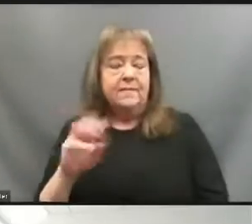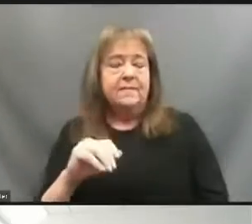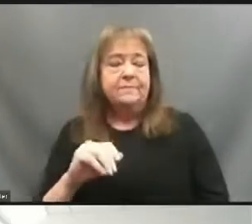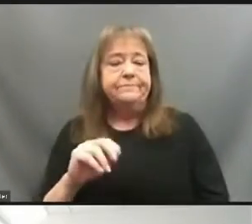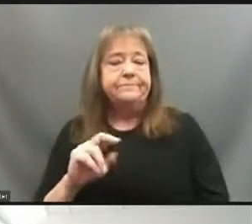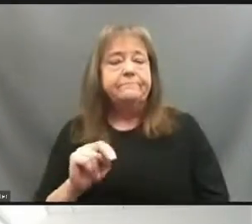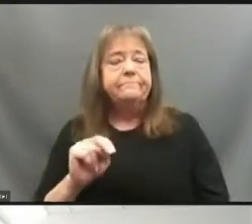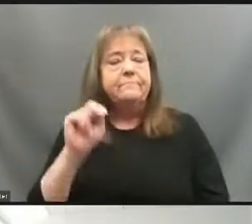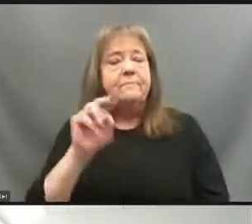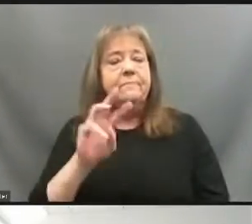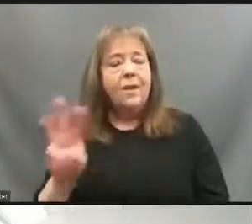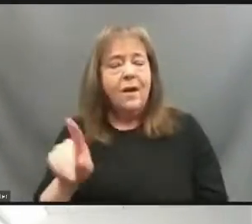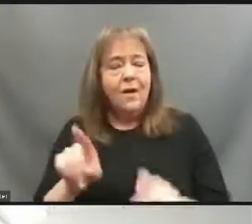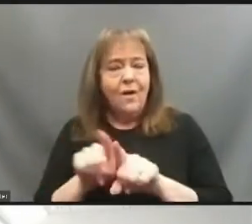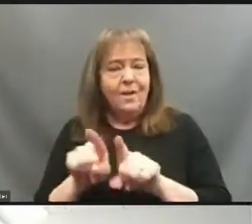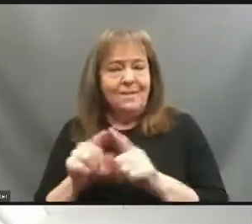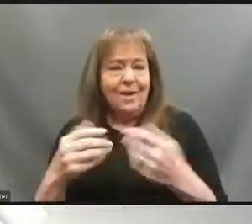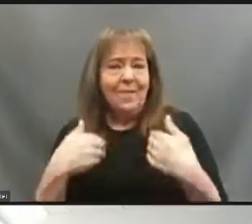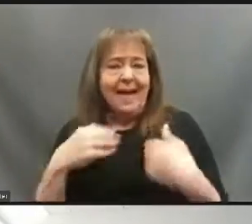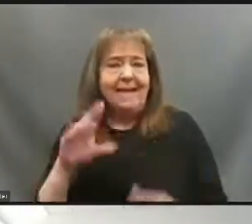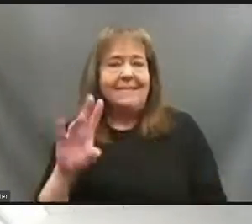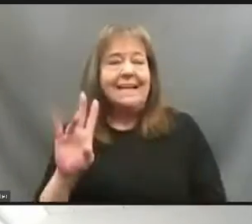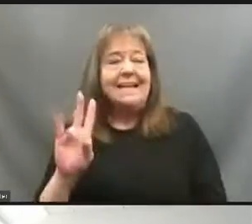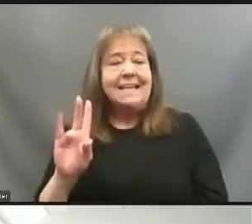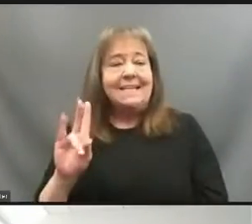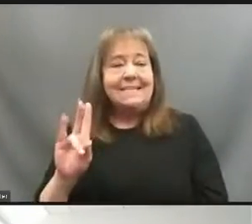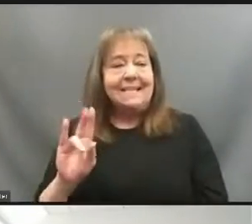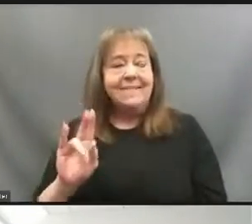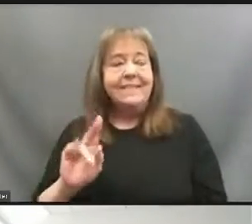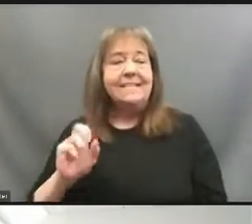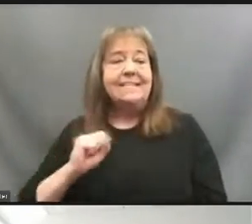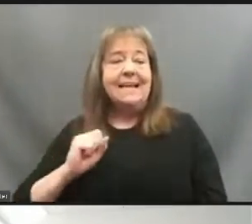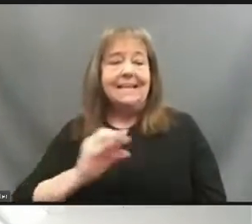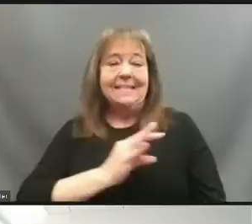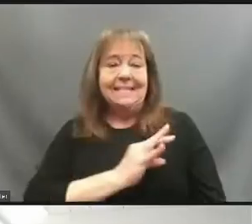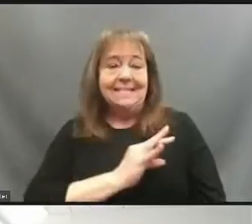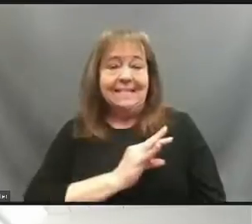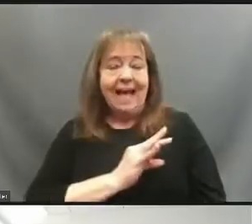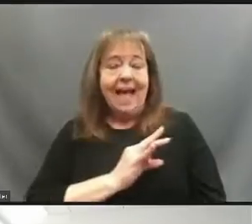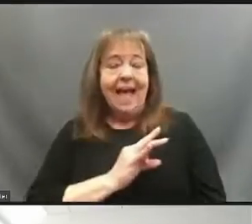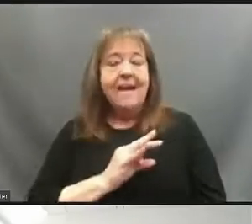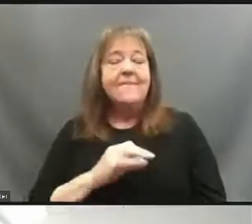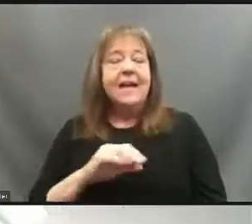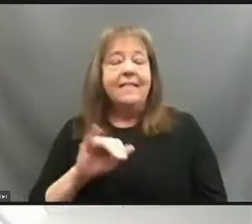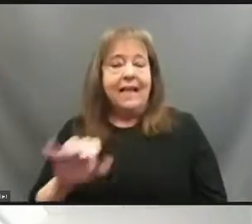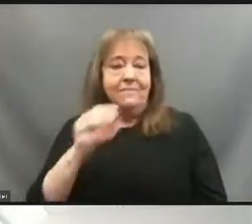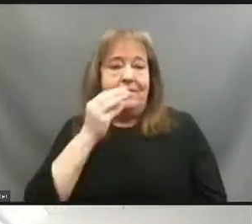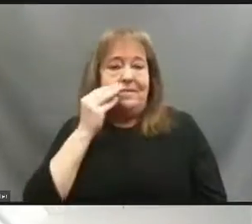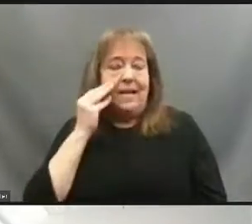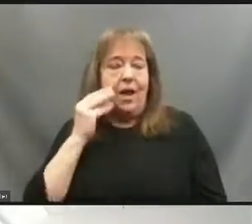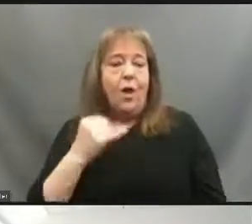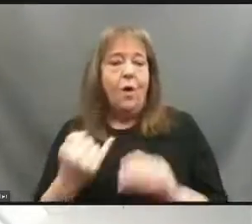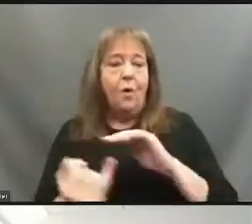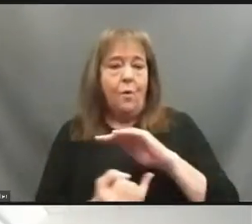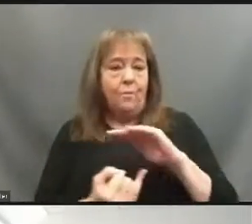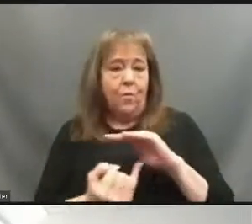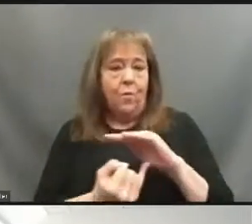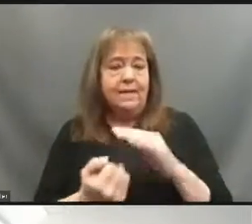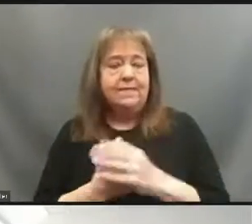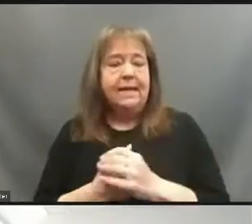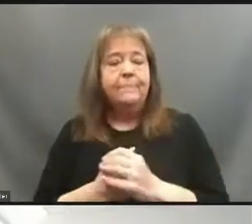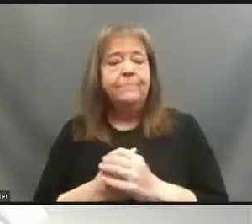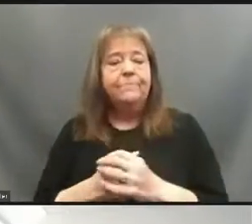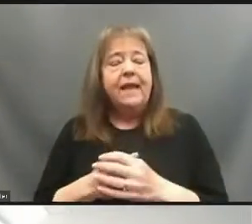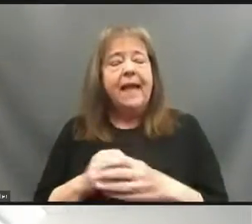Northwest also has currently 17 staff that are quarantined. And as we approach the end of the month, the ancillary